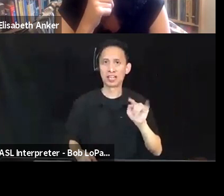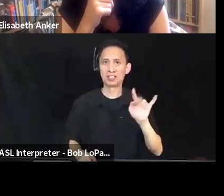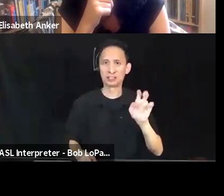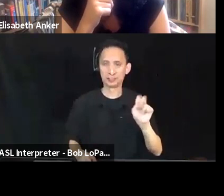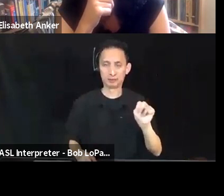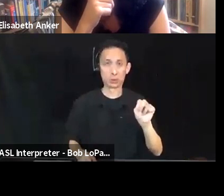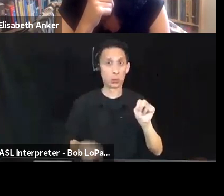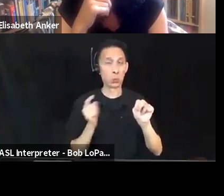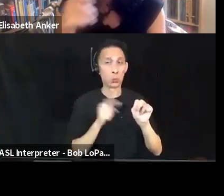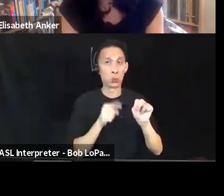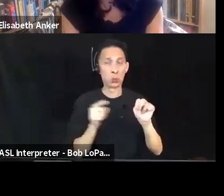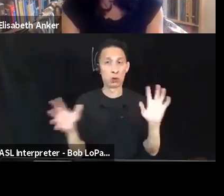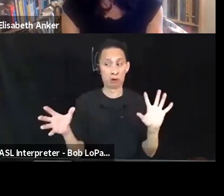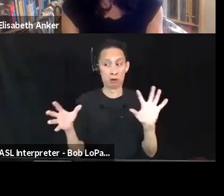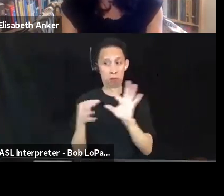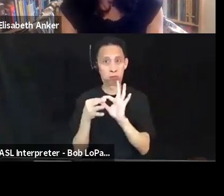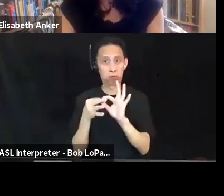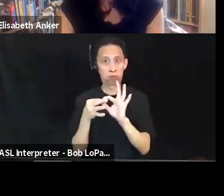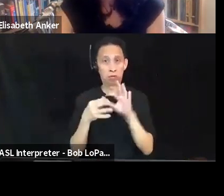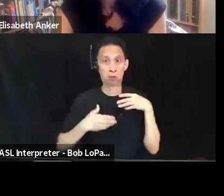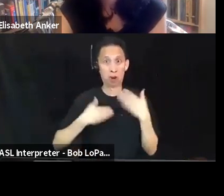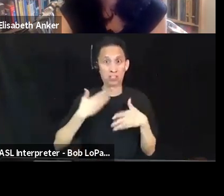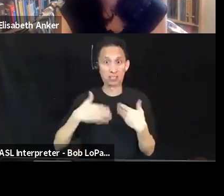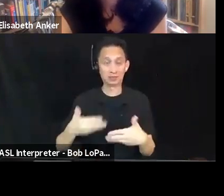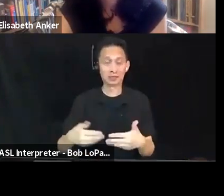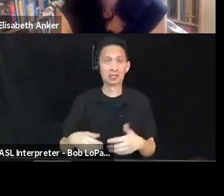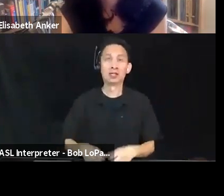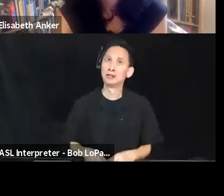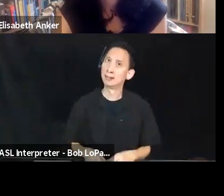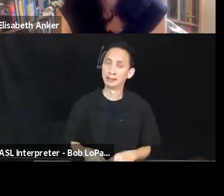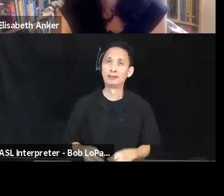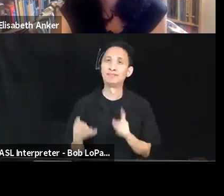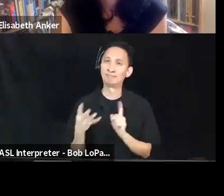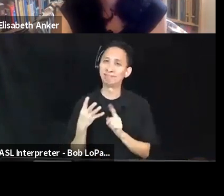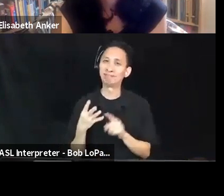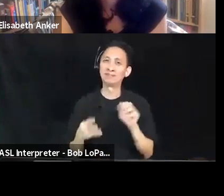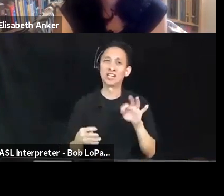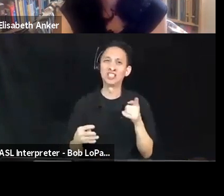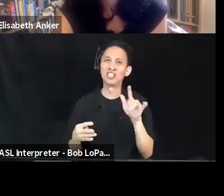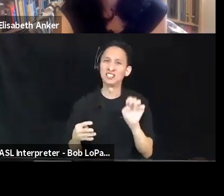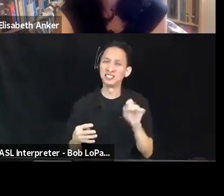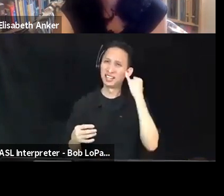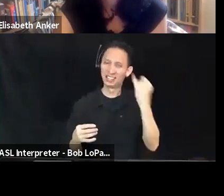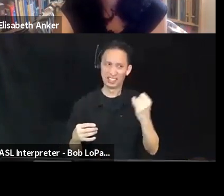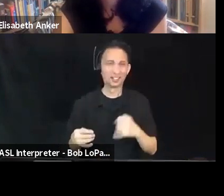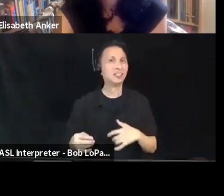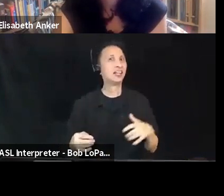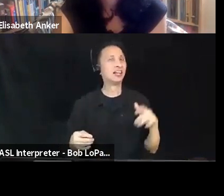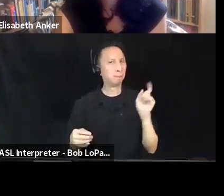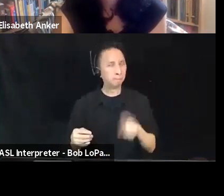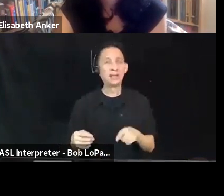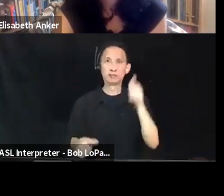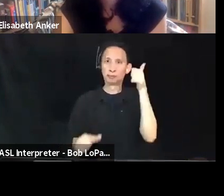the reconciliation process, and I would agree with Achille's reading on this, of a civil war to happen, there has to be that kinship and